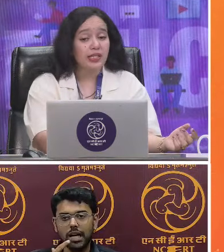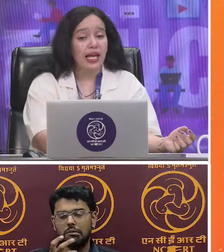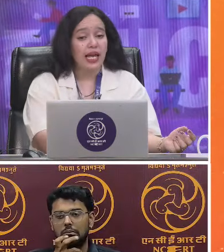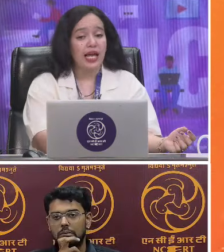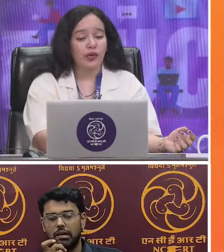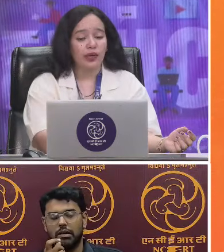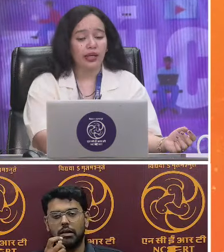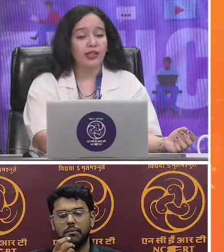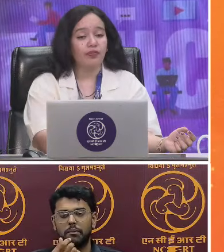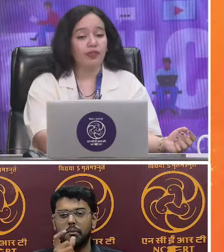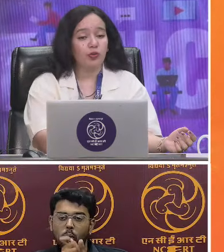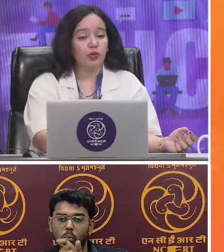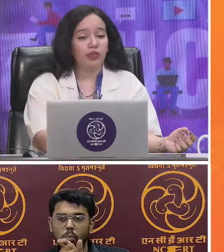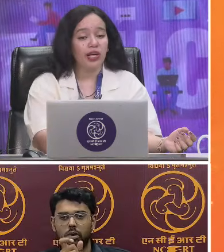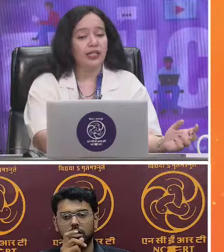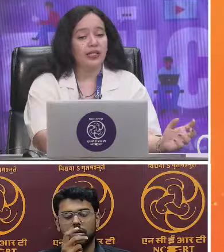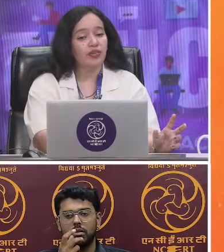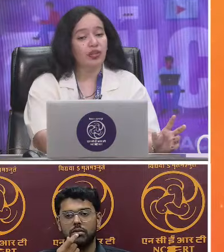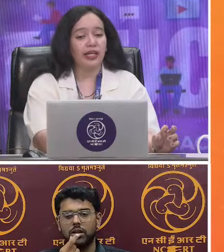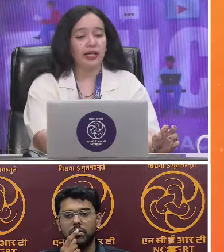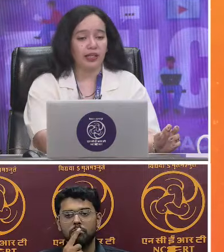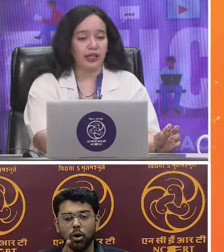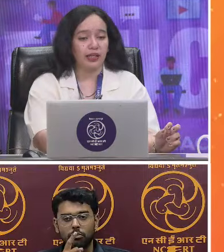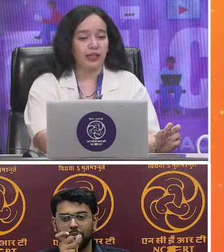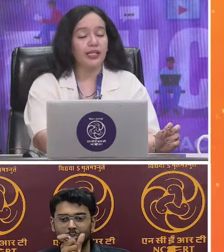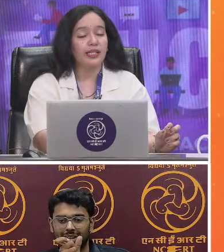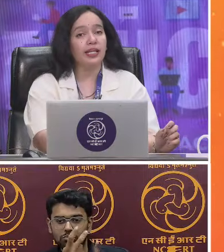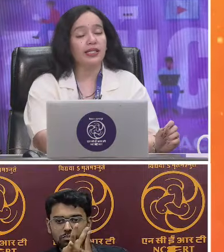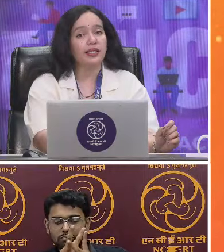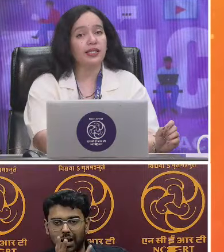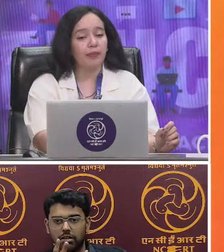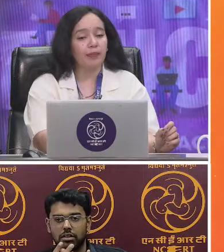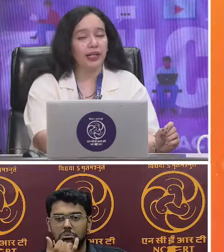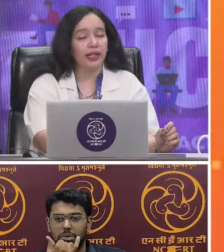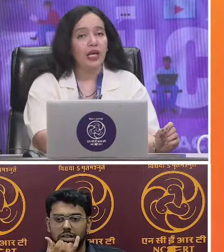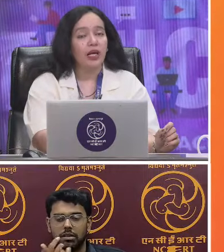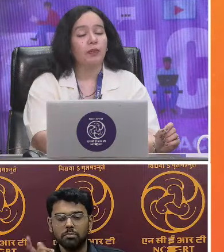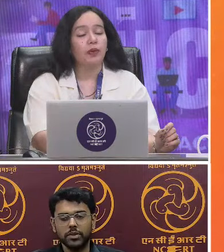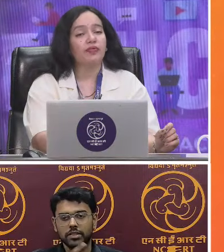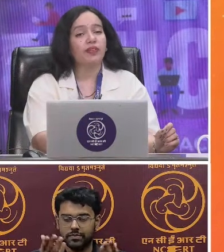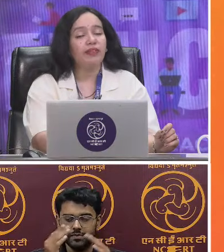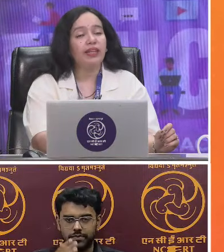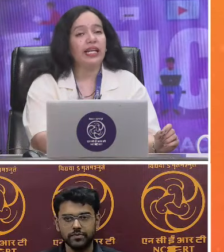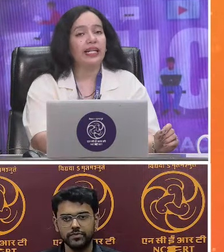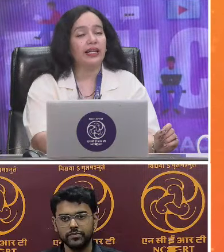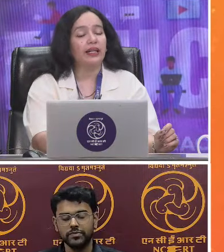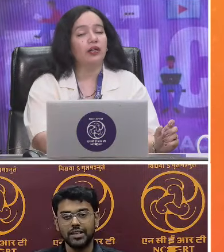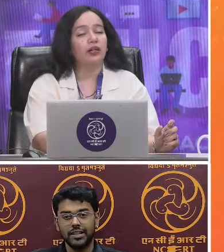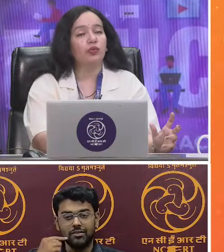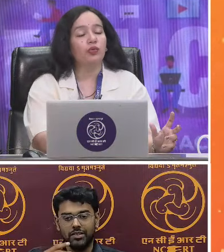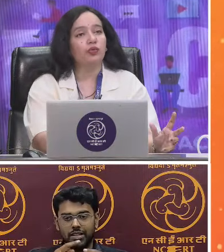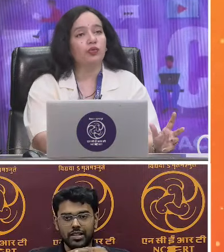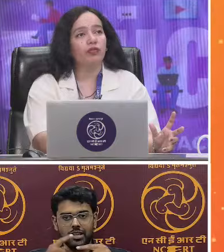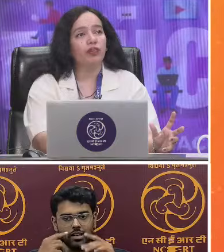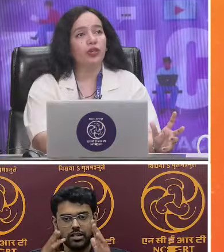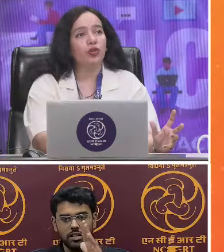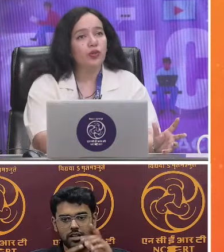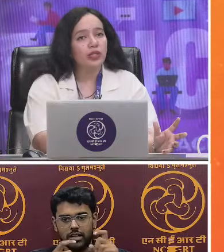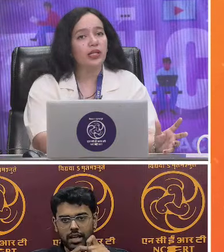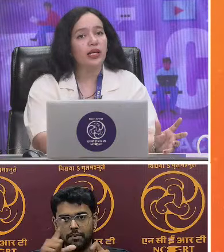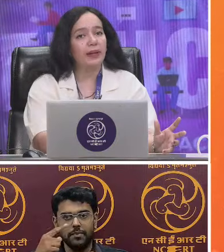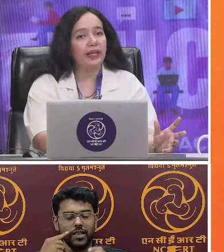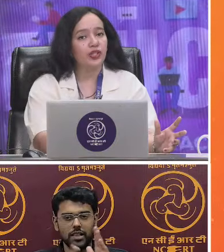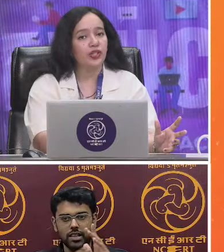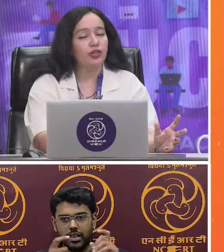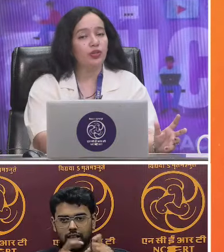fumbles. Okay, we remove that. That's a trimming and cutting. That's next is timeline. Okay. Because when we edit now, when you use